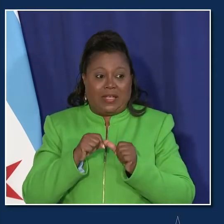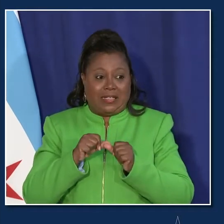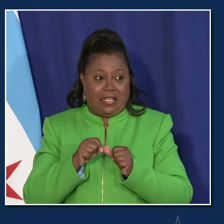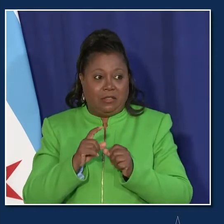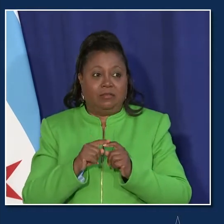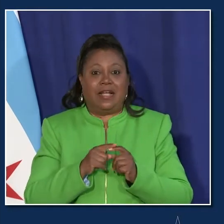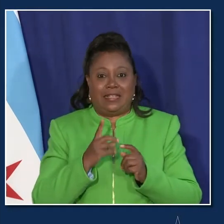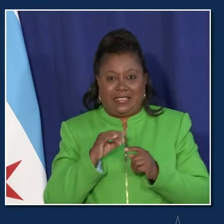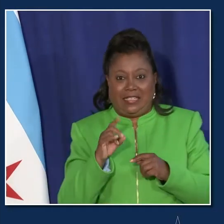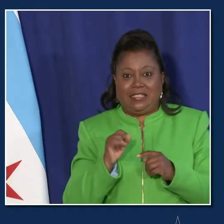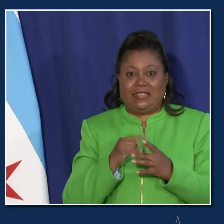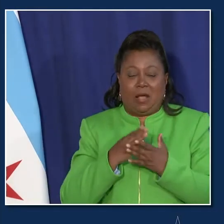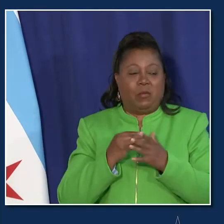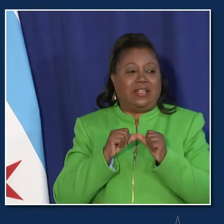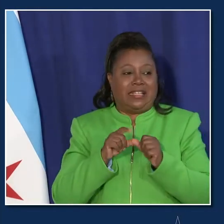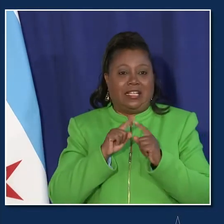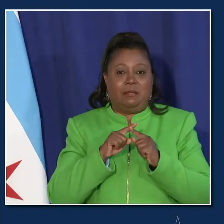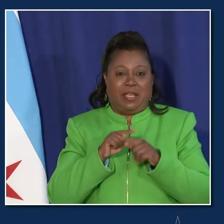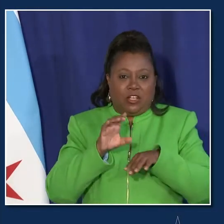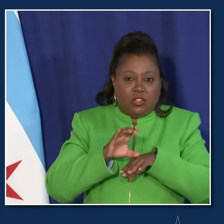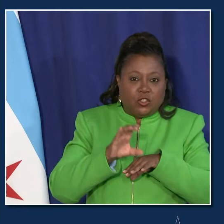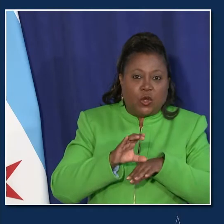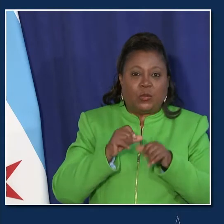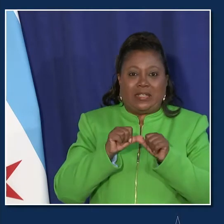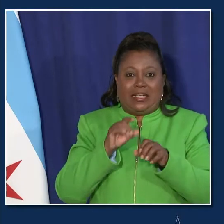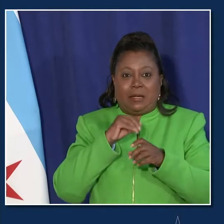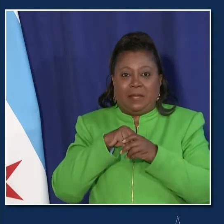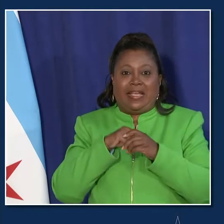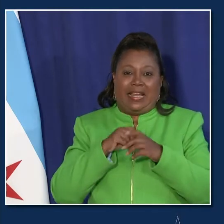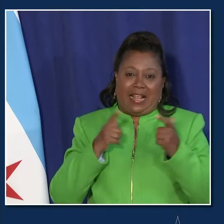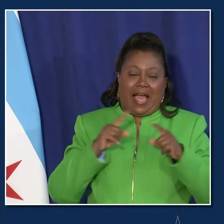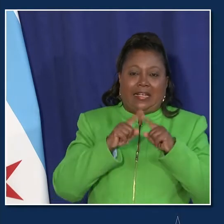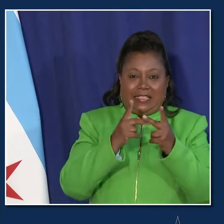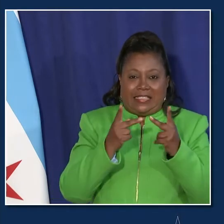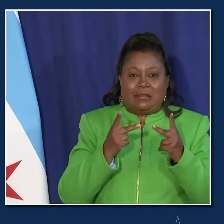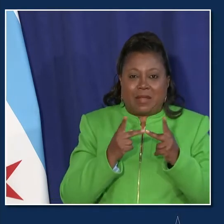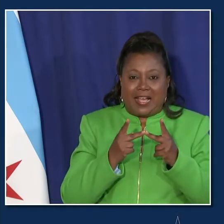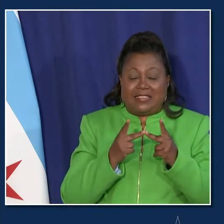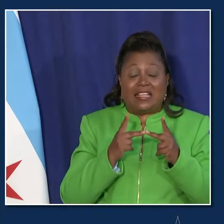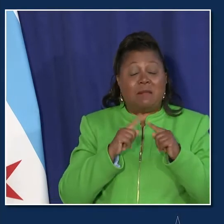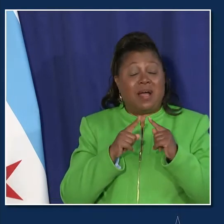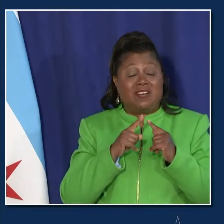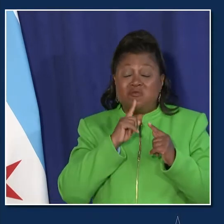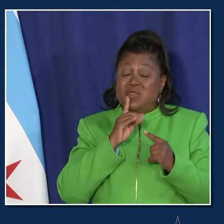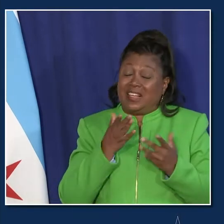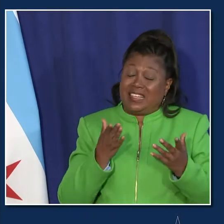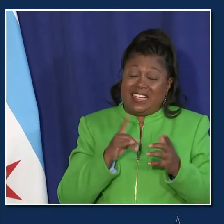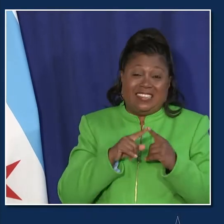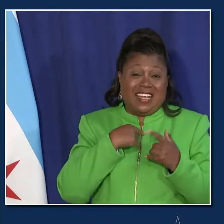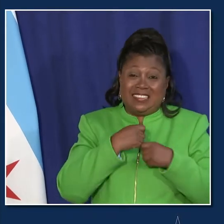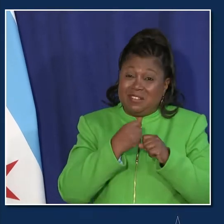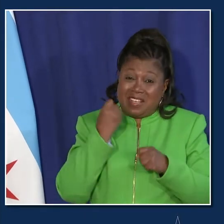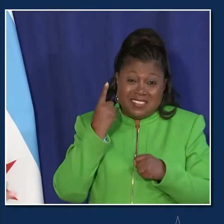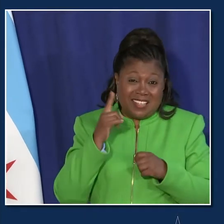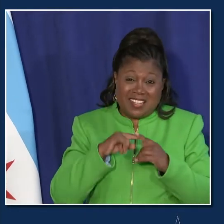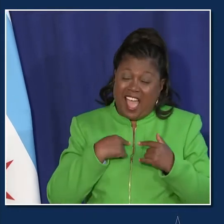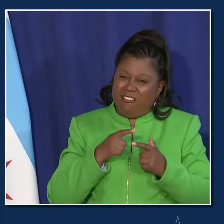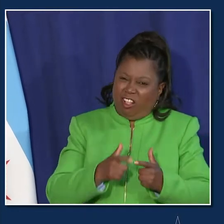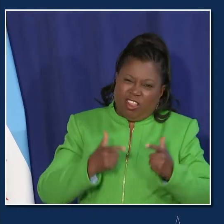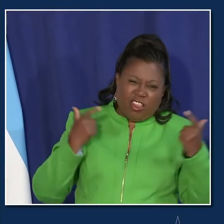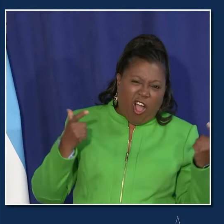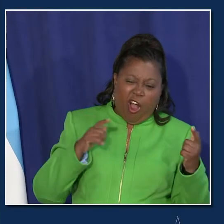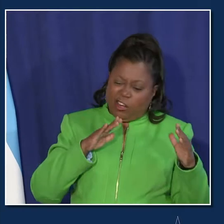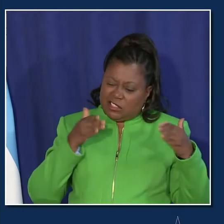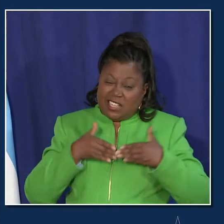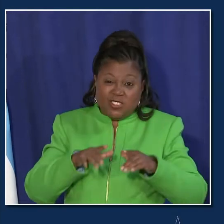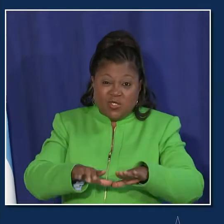to be at CTA stops. We continue to be in churches. We continue to be in a lot of these spaces. But frankly, it doesn't make sense to have large